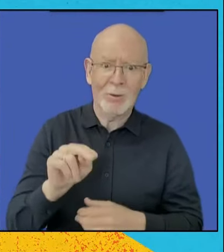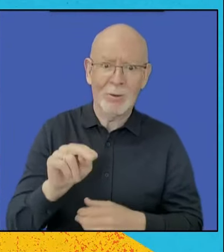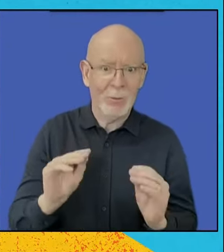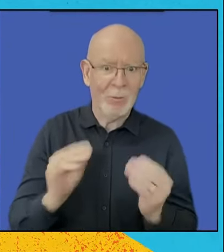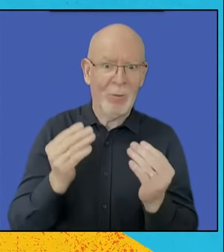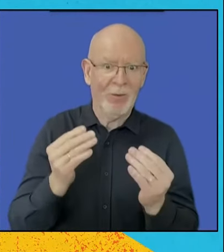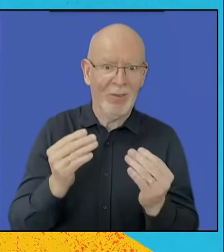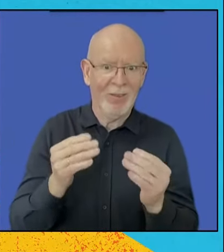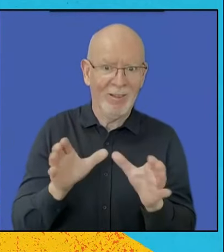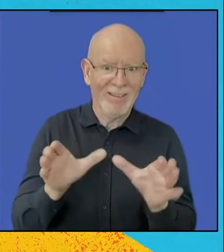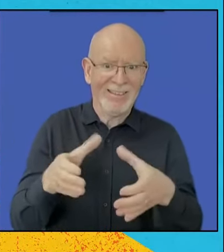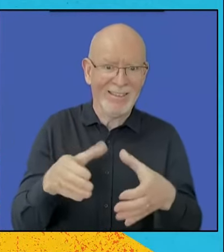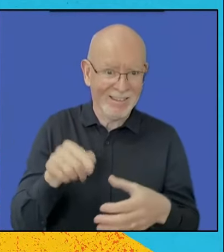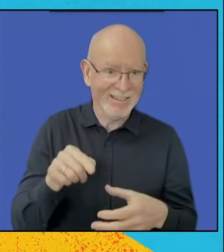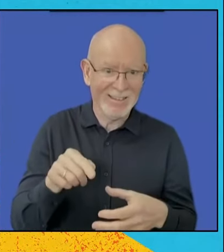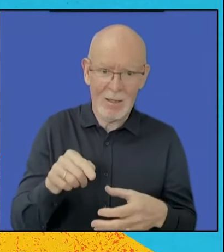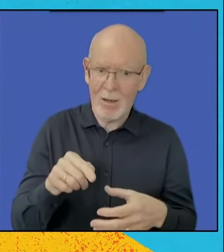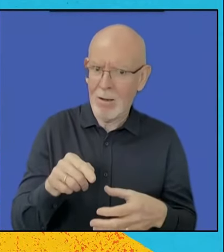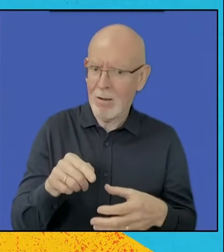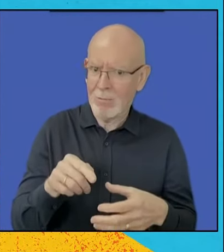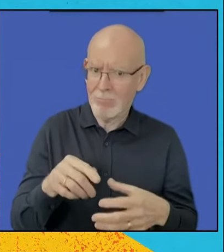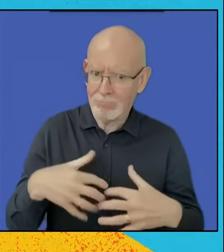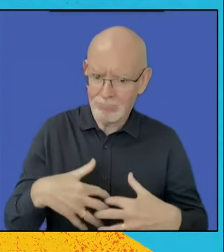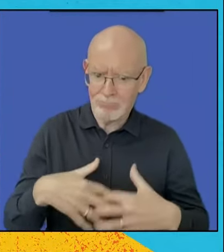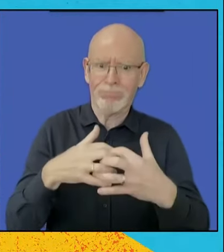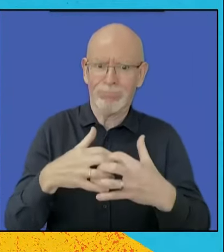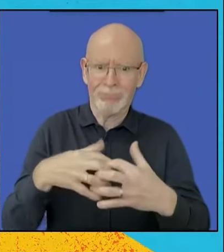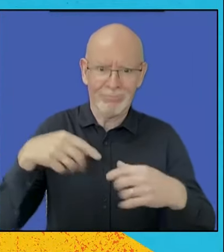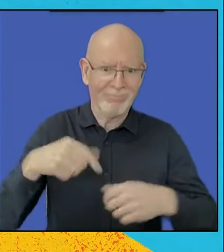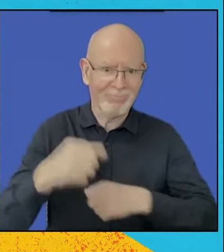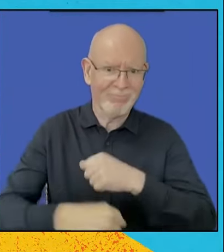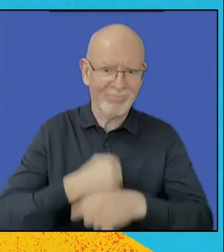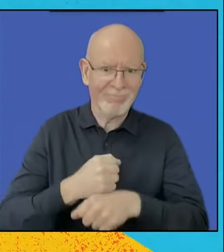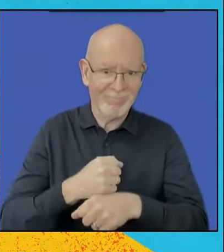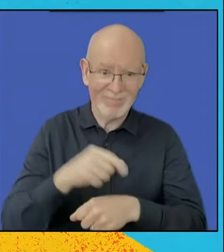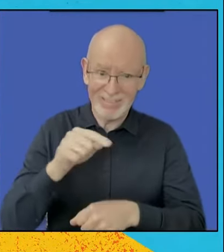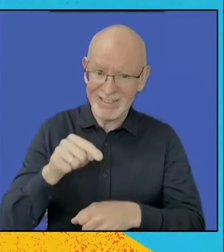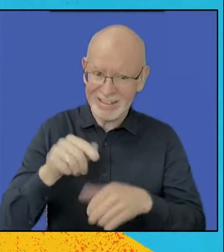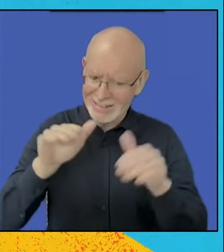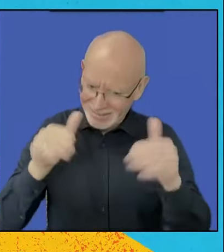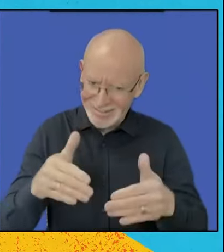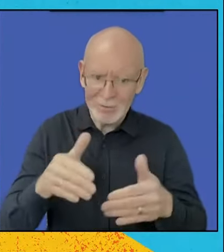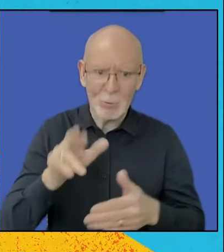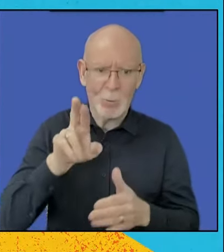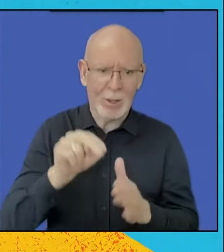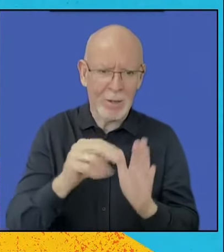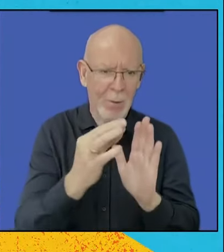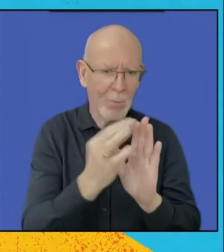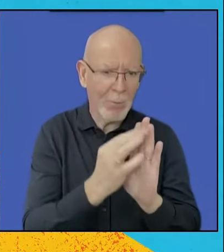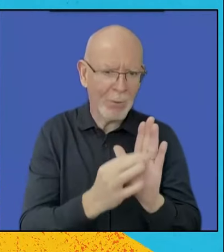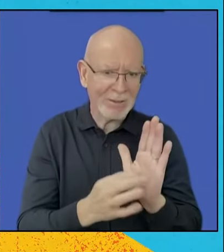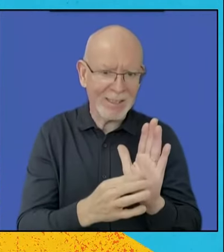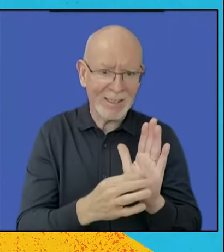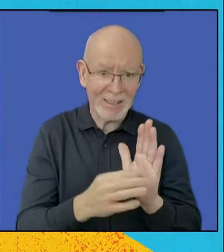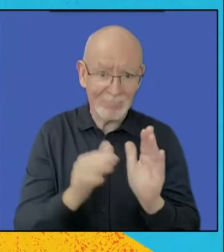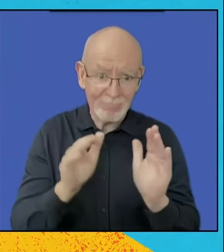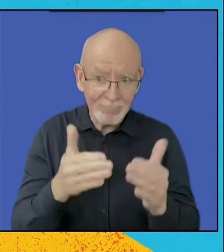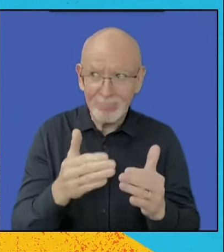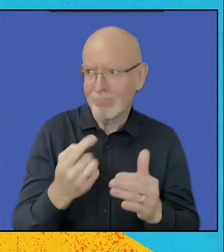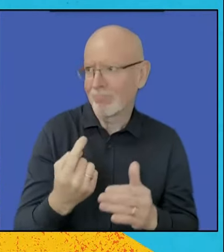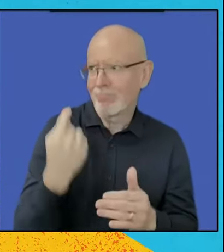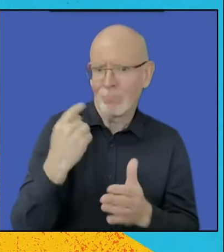participation. The brief responds to what young people have been telling us for years, that you feel ignored by decision makers even